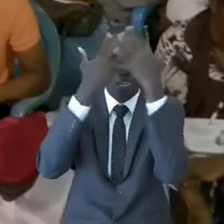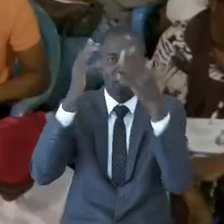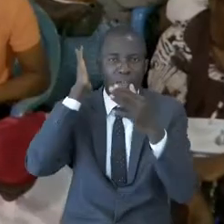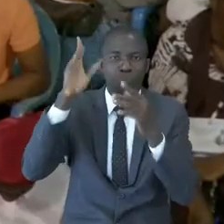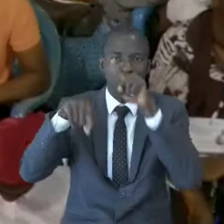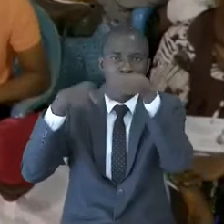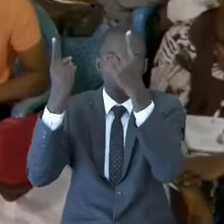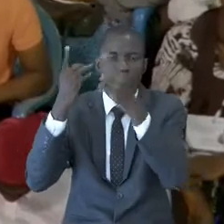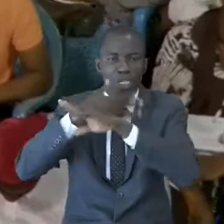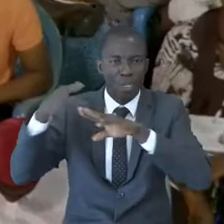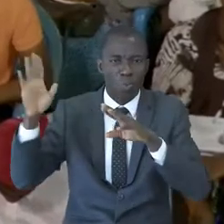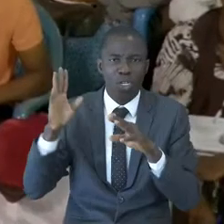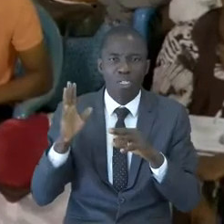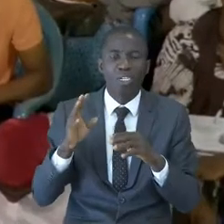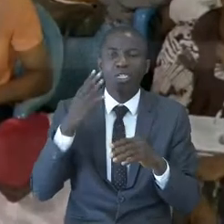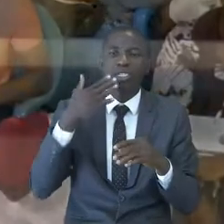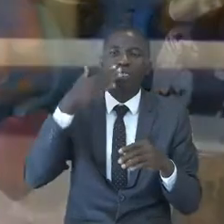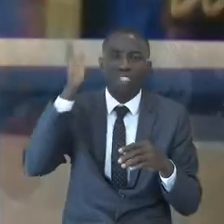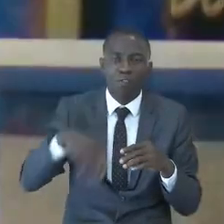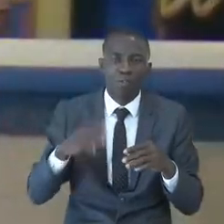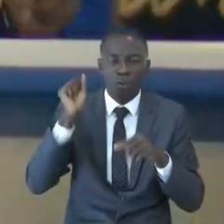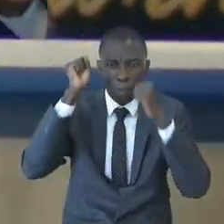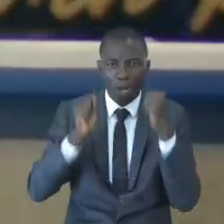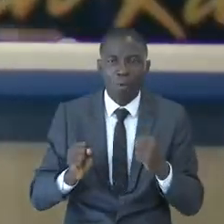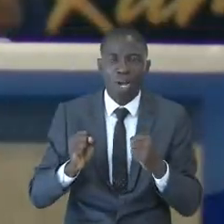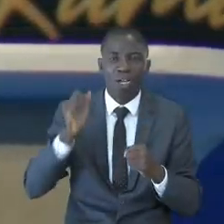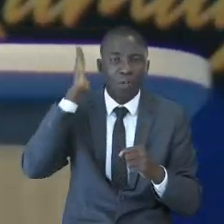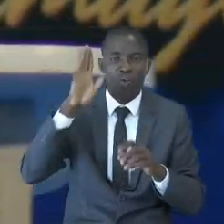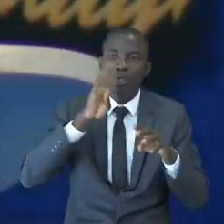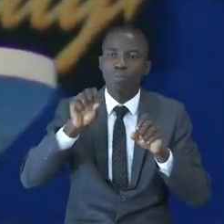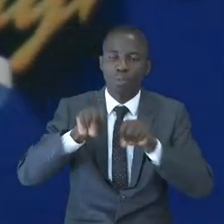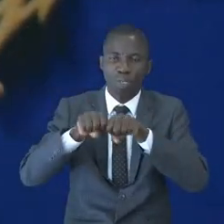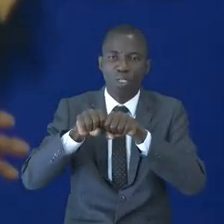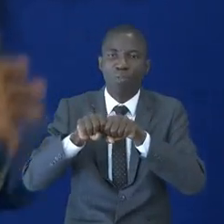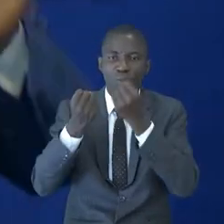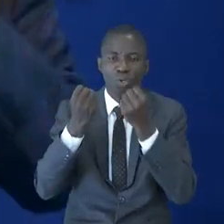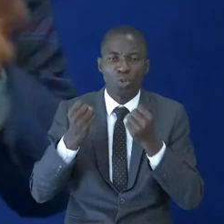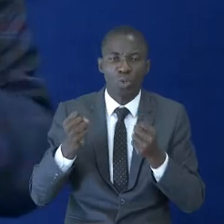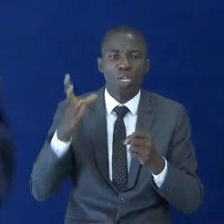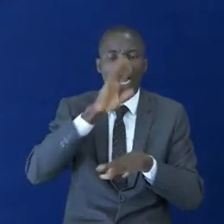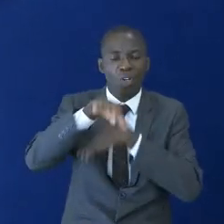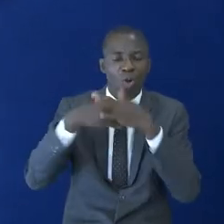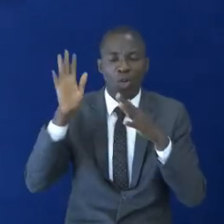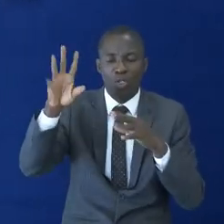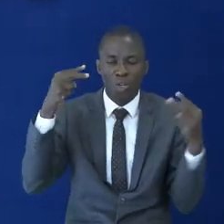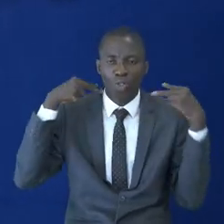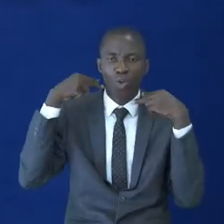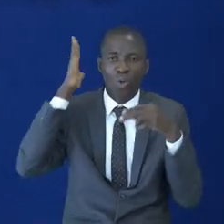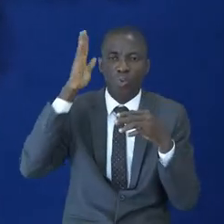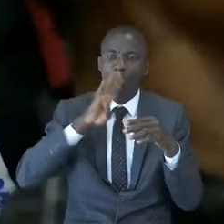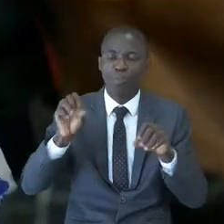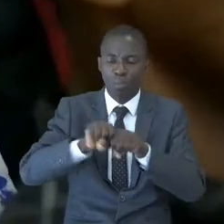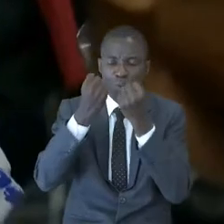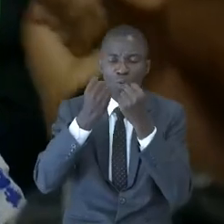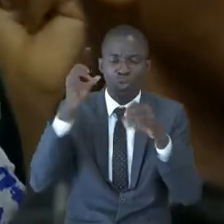Evil powers will be broken. All your yokes tonight will be broken in